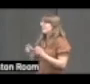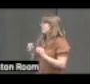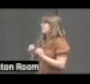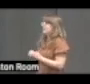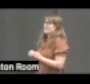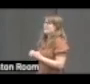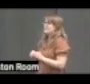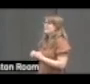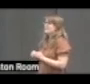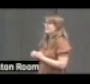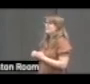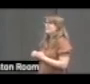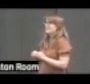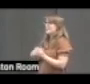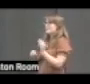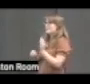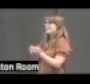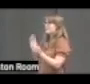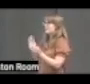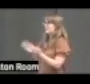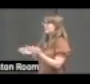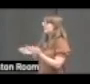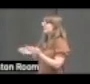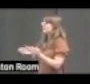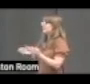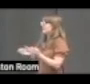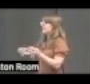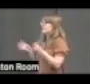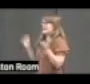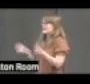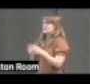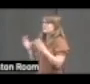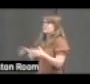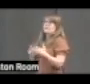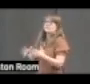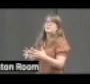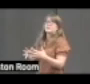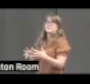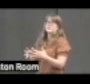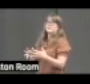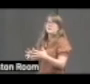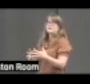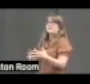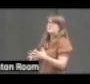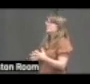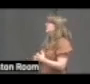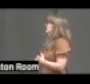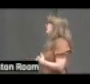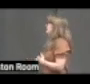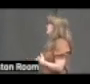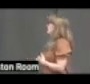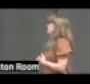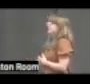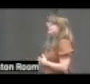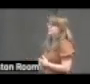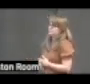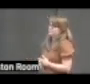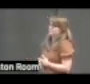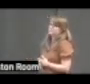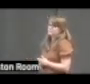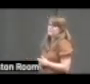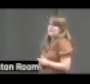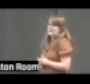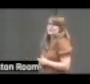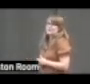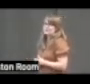a very short period of time from February to about May, and we do lots of breedings during that time period. And then they